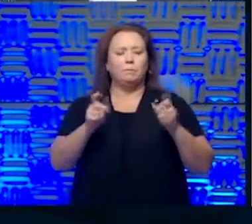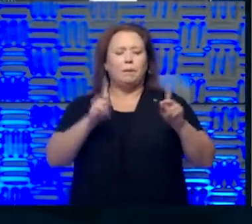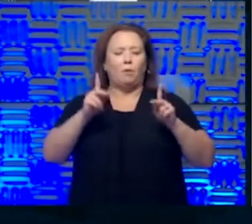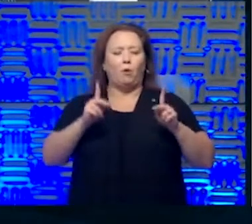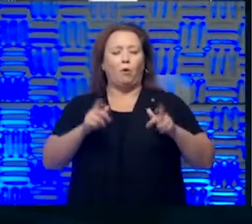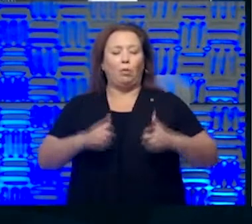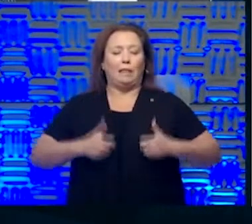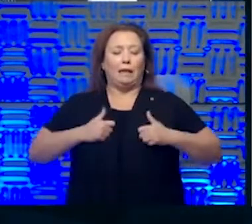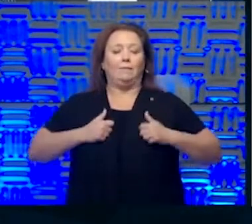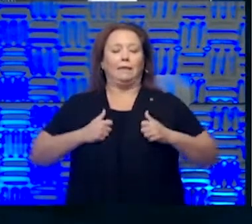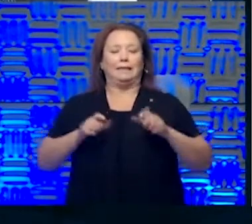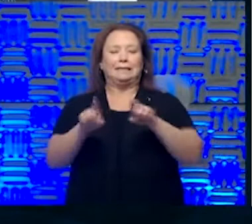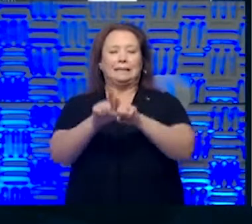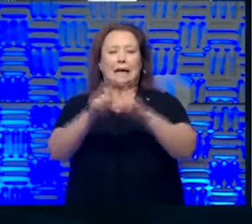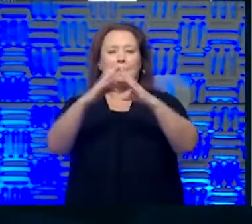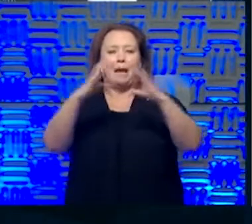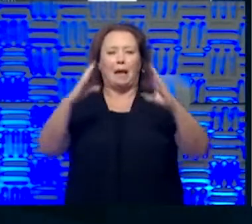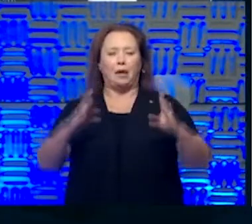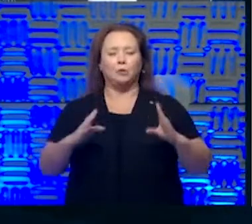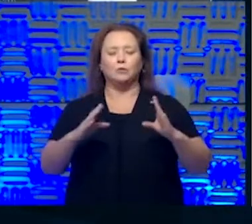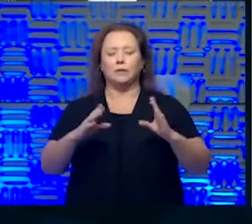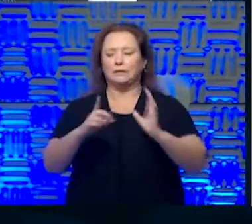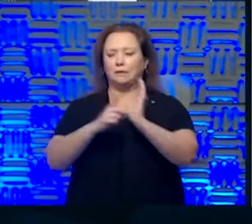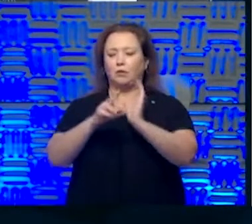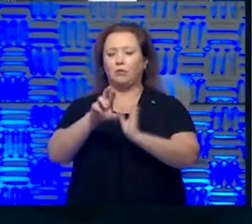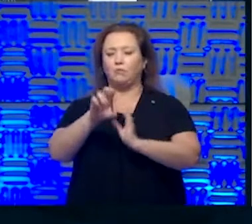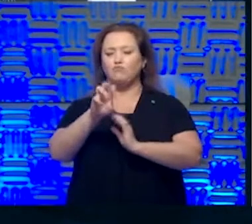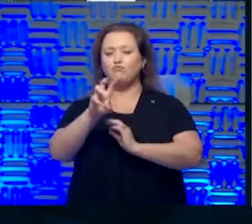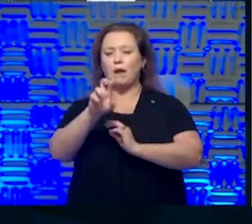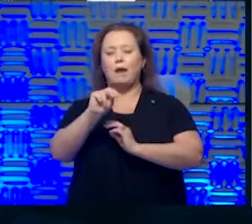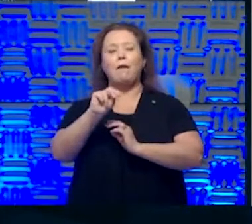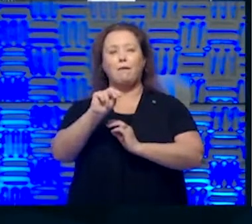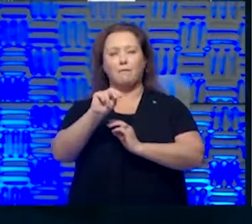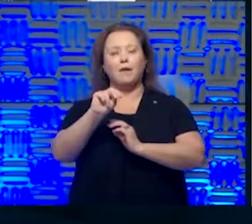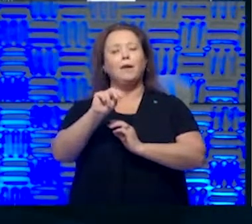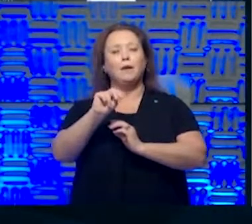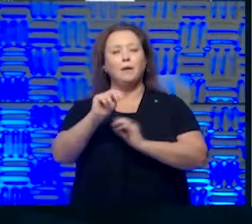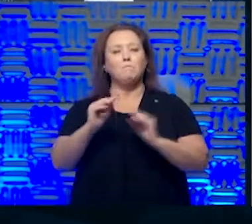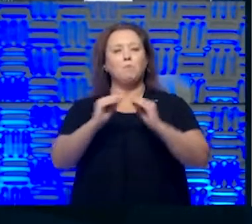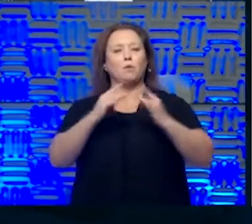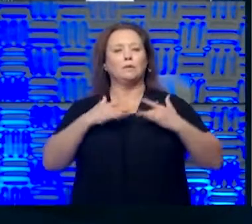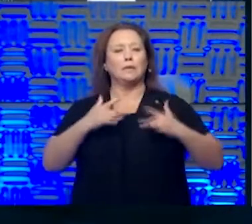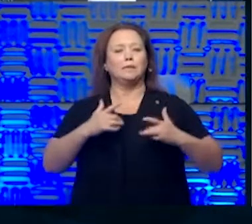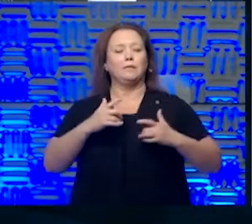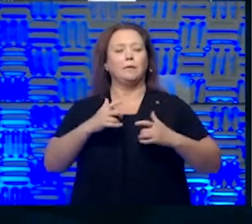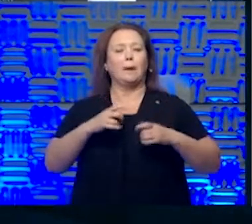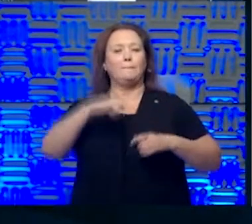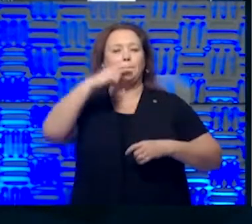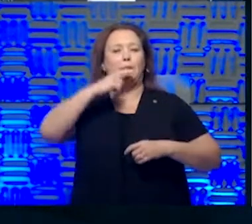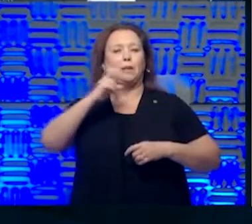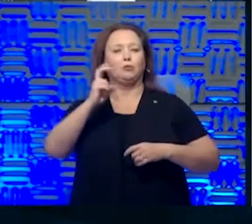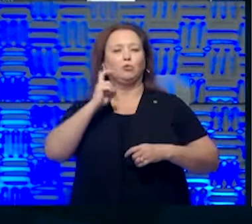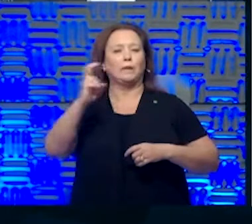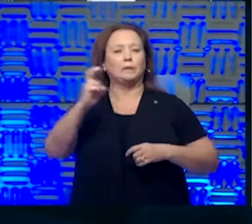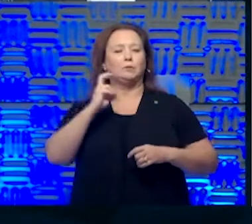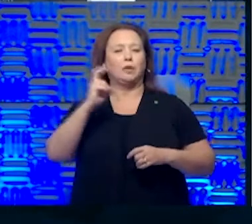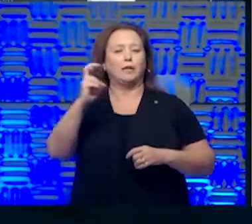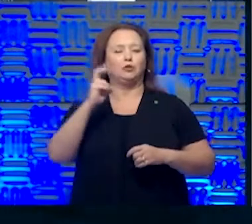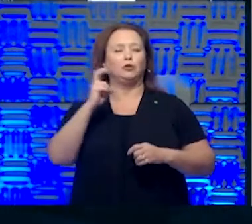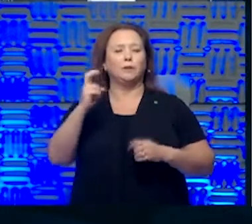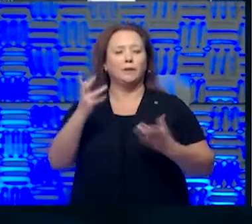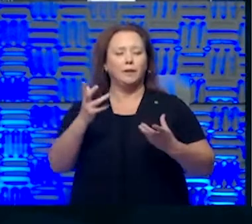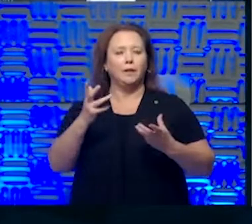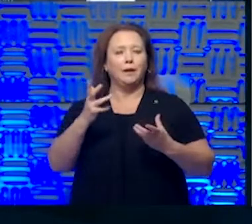exposed to each other, as Dr. Brown mentioned, higher use of public transportation, higher involvement in